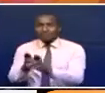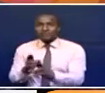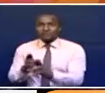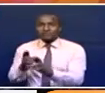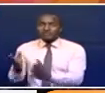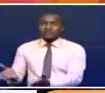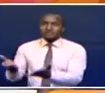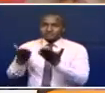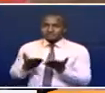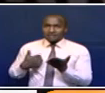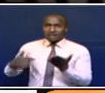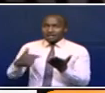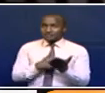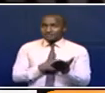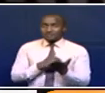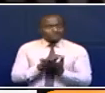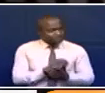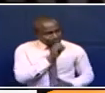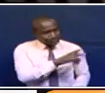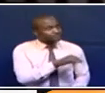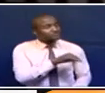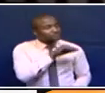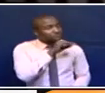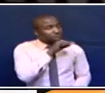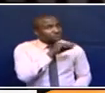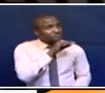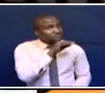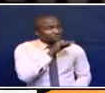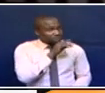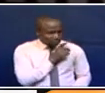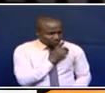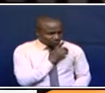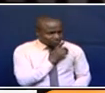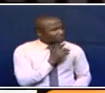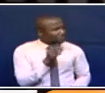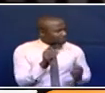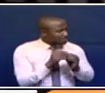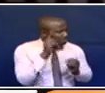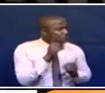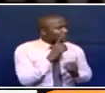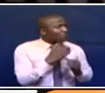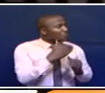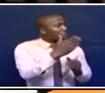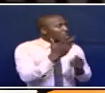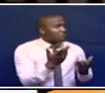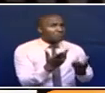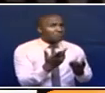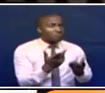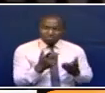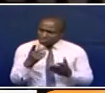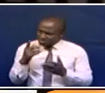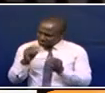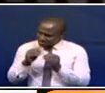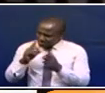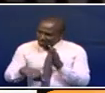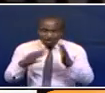give it to us. Okay. Raila has called a meeting. I think it's either tomorrow or the next couple of days, right? What meeting? To